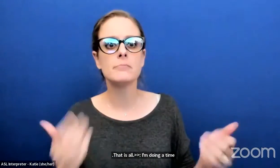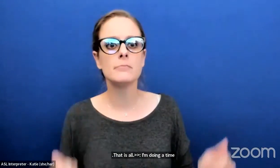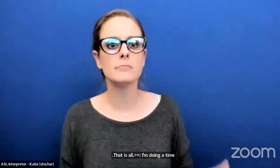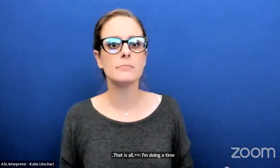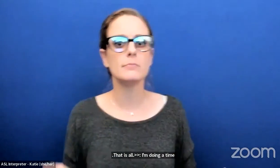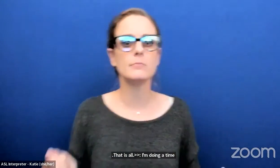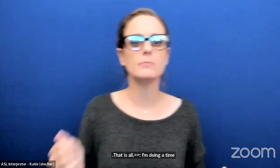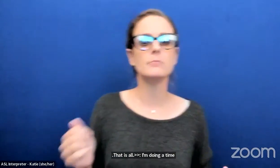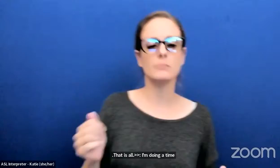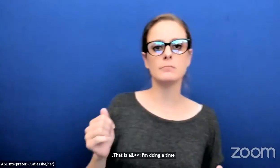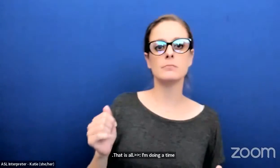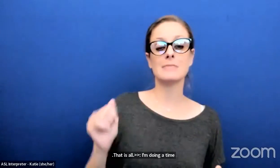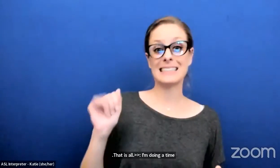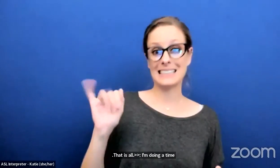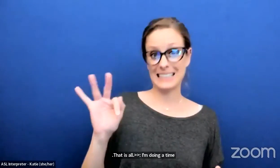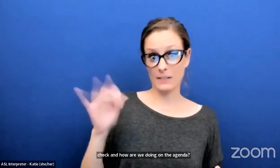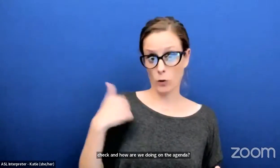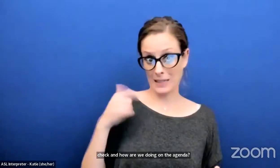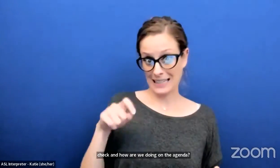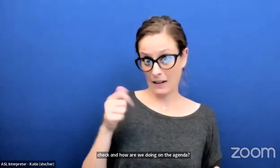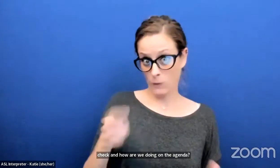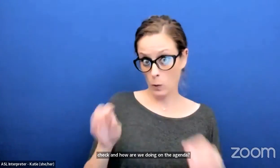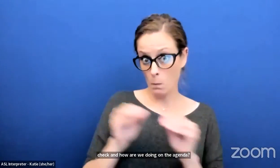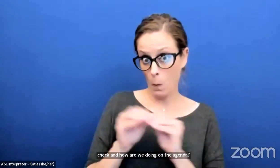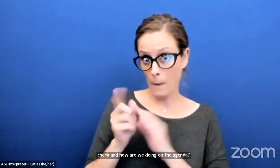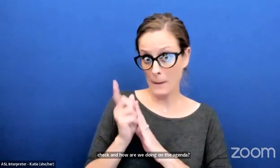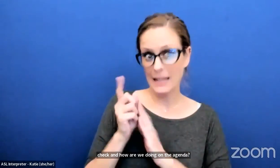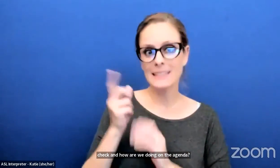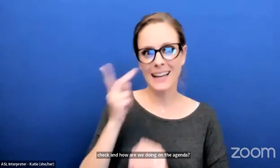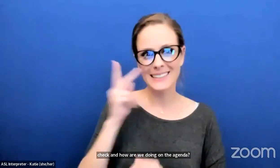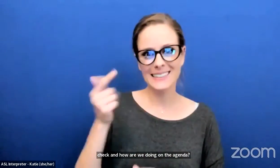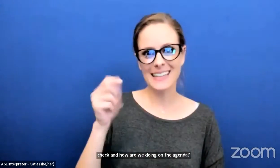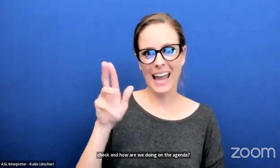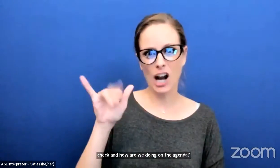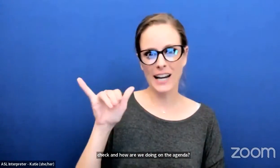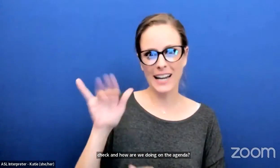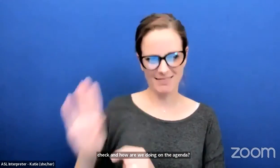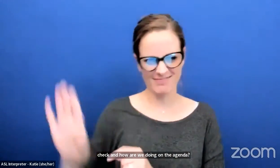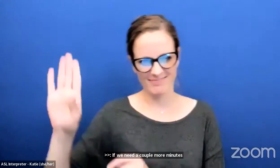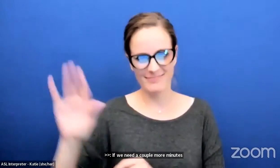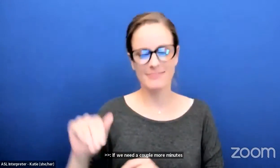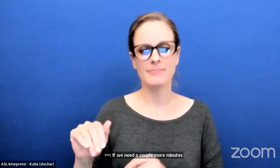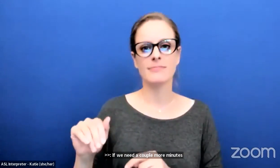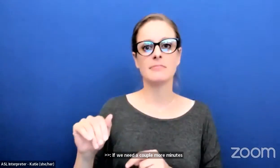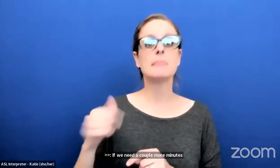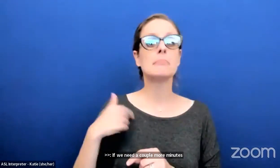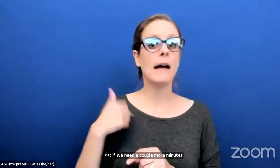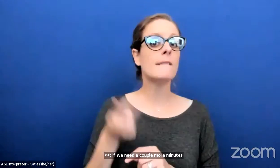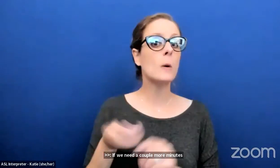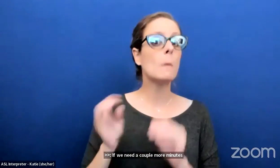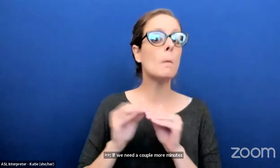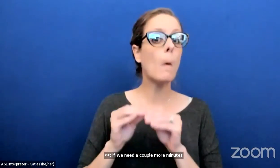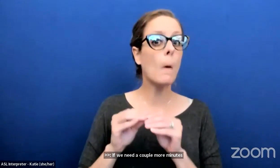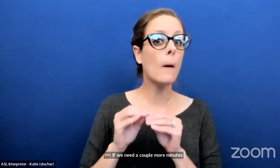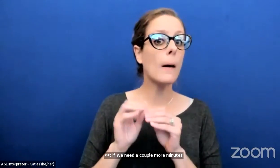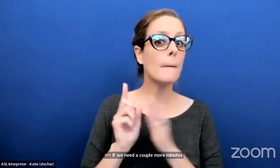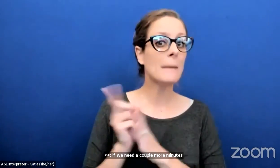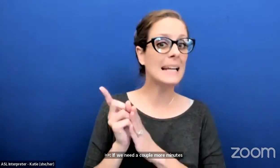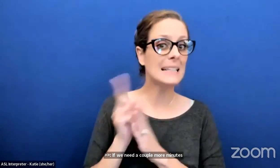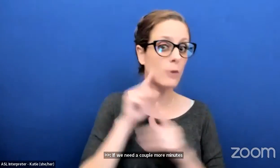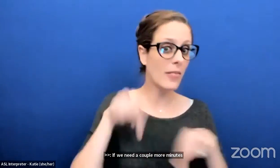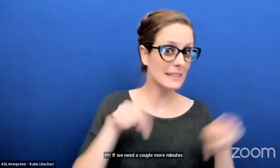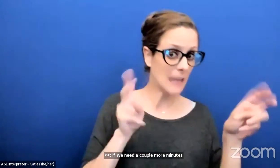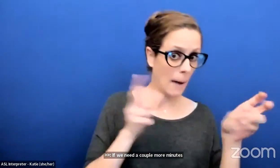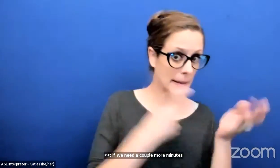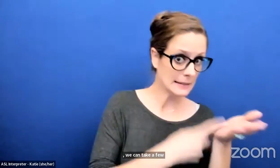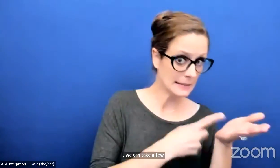I think if we need a couple more minutes, if I see Gary's hand, we can take a couple more minutes on this item, and then